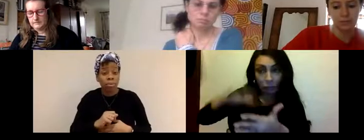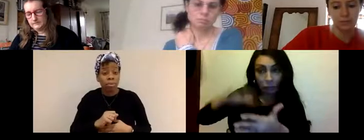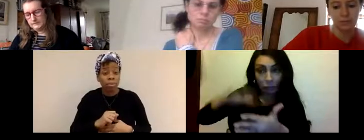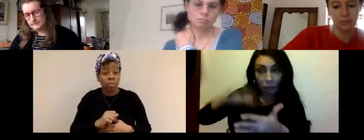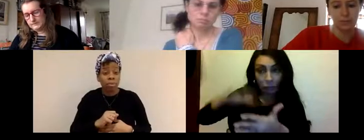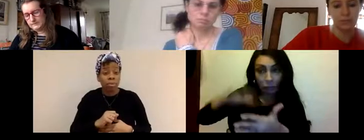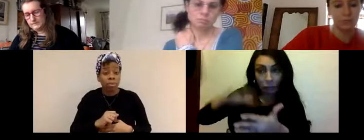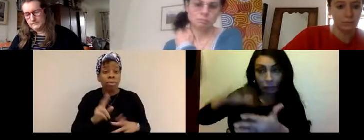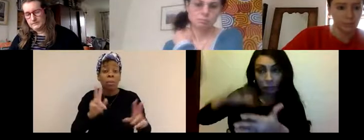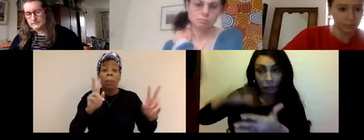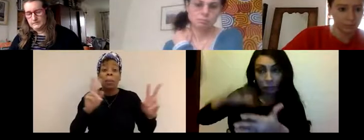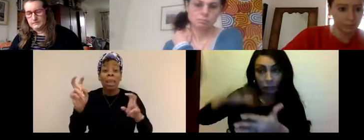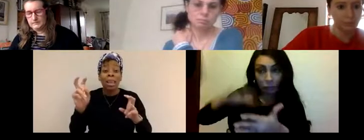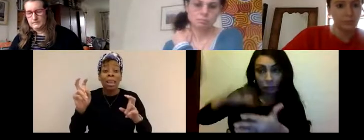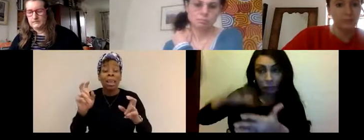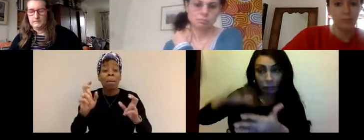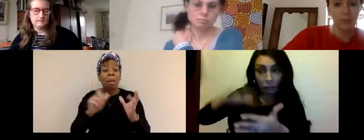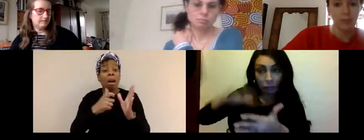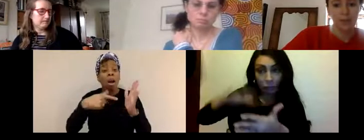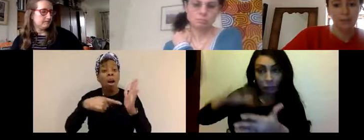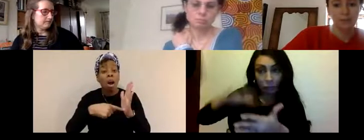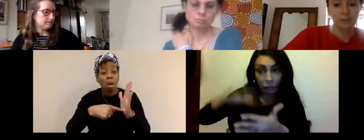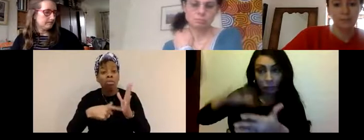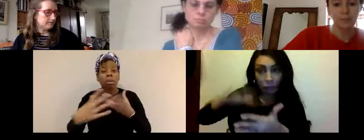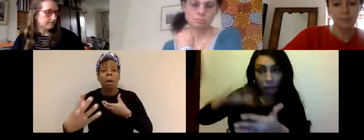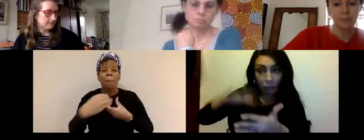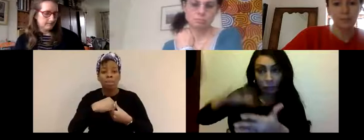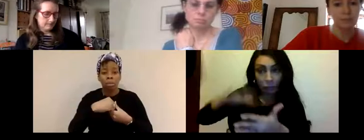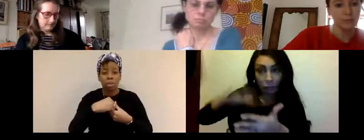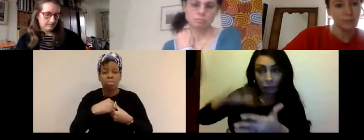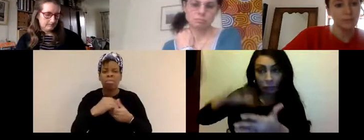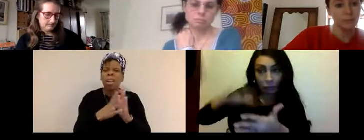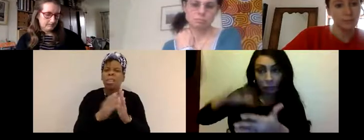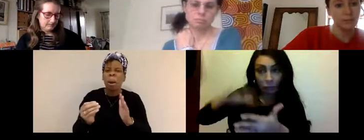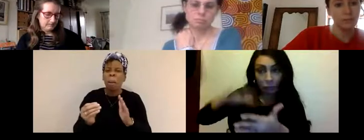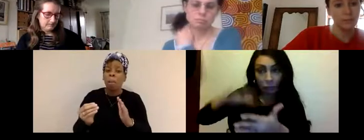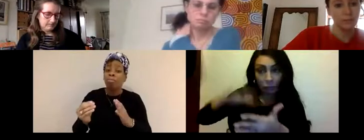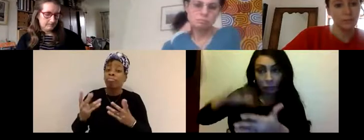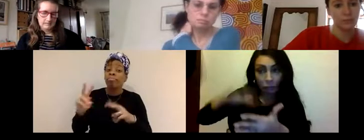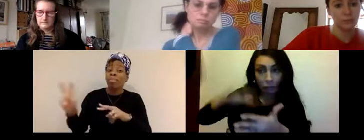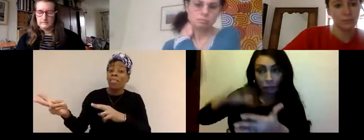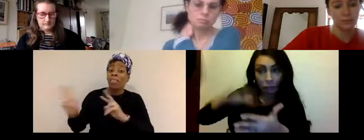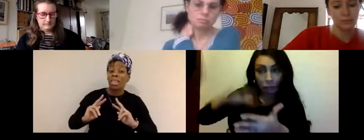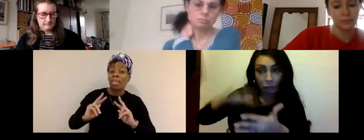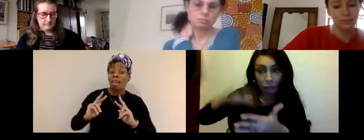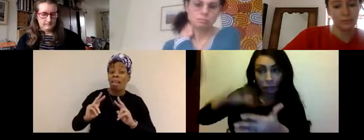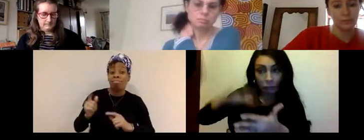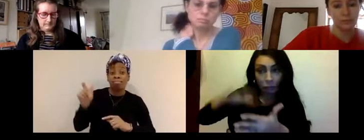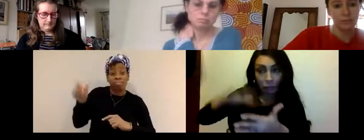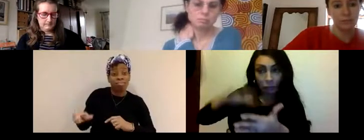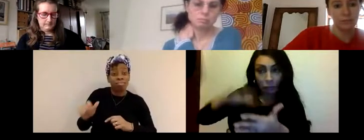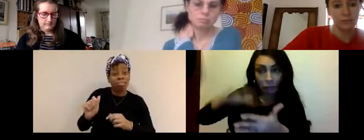arts participation. So it might be activities where we have a visiting artist or someone with a practice that could introduce something to the